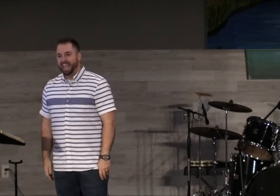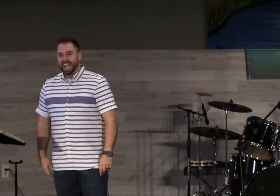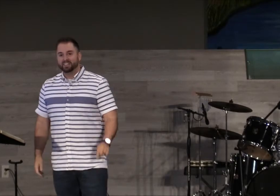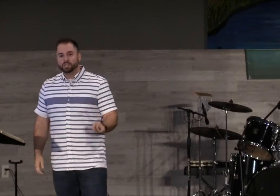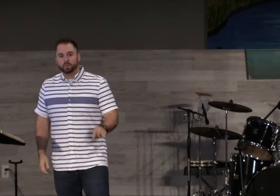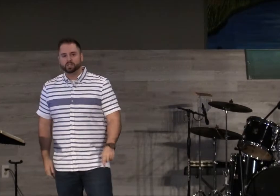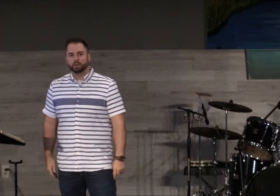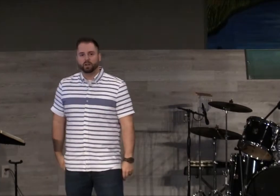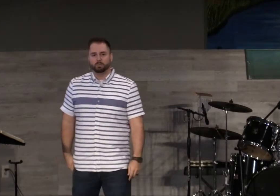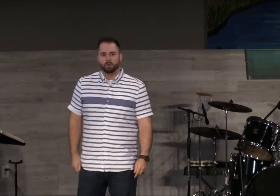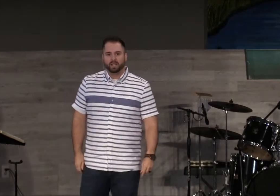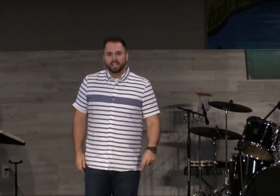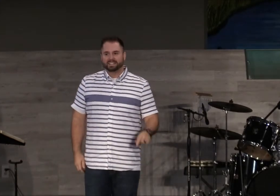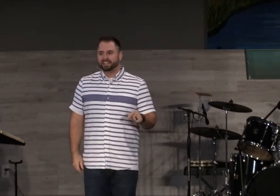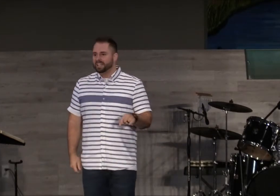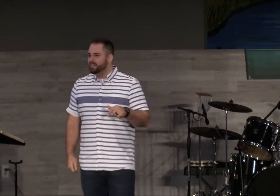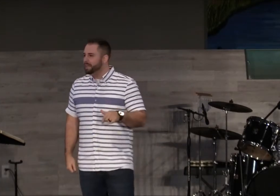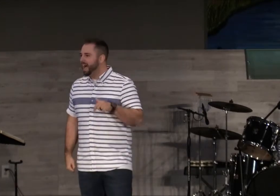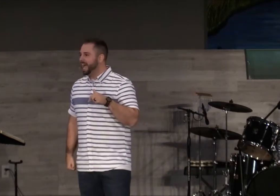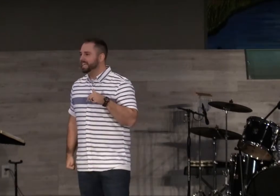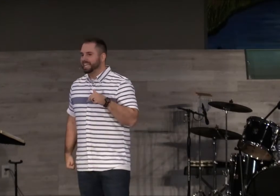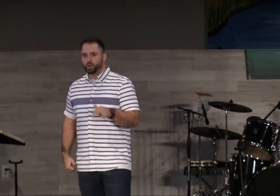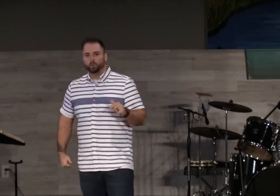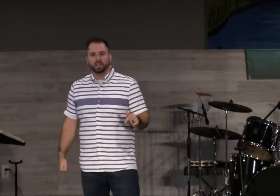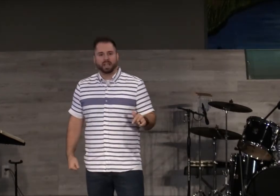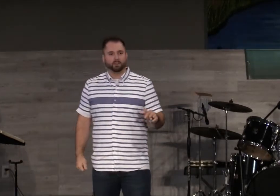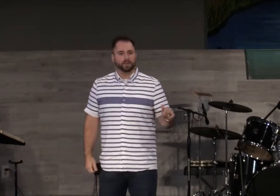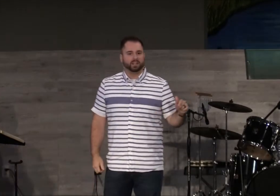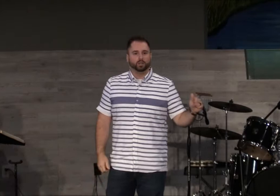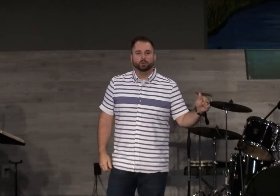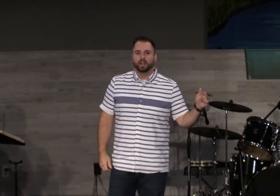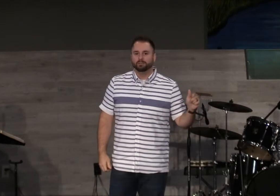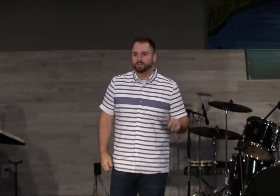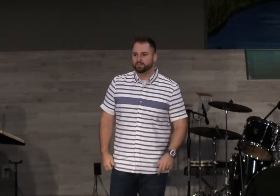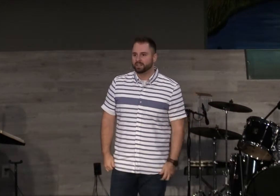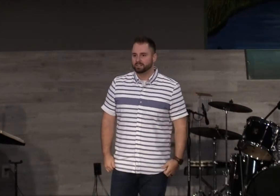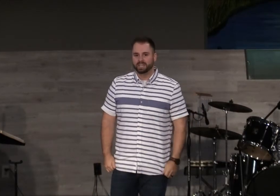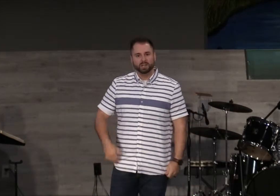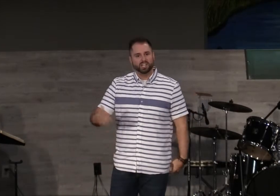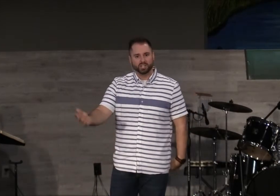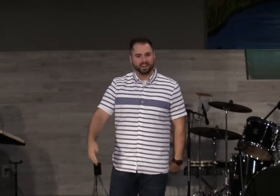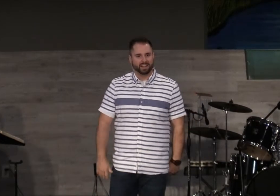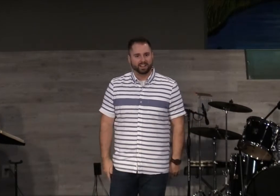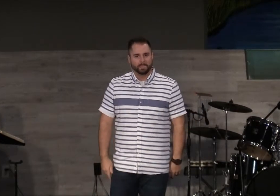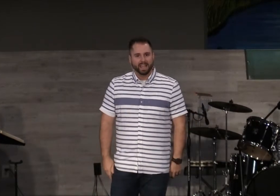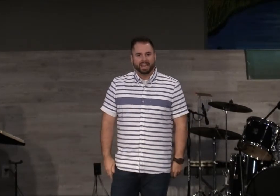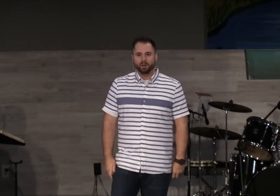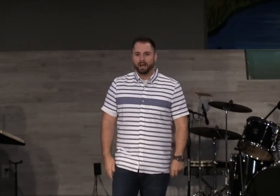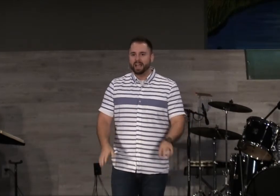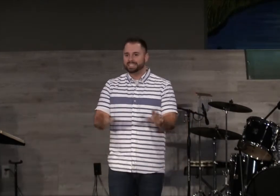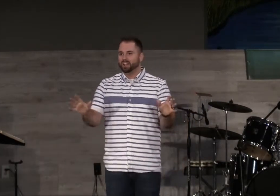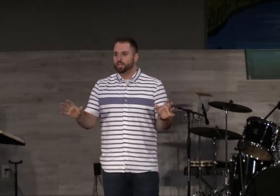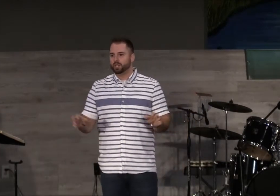you. And this is what's so incredible, is that leaving behind his old life created a new love for his friends. He wanted to share it.